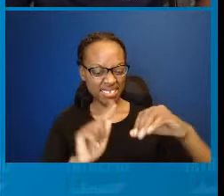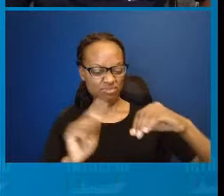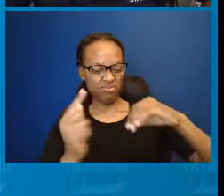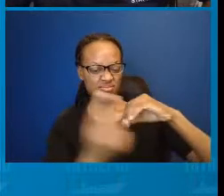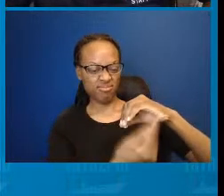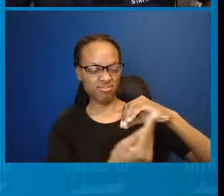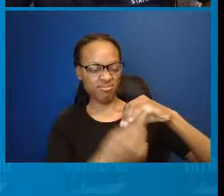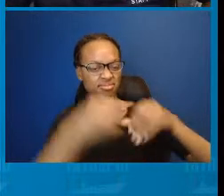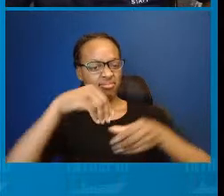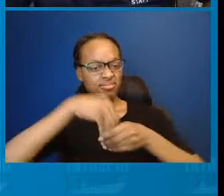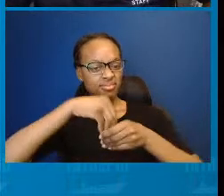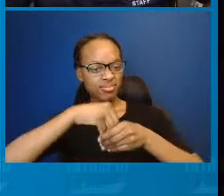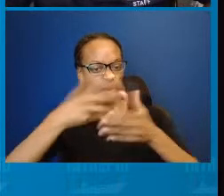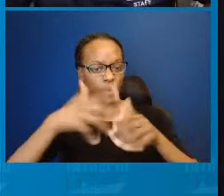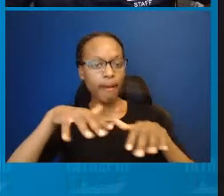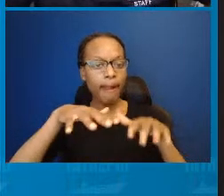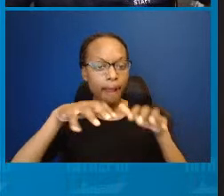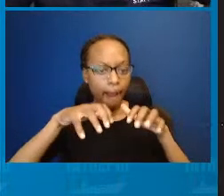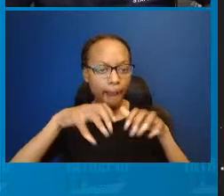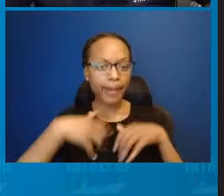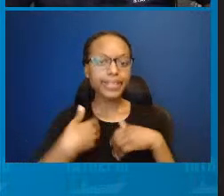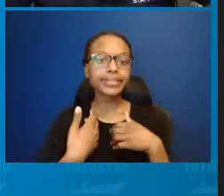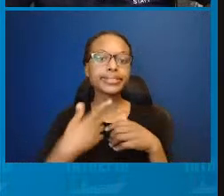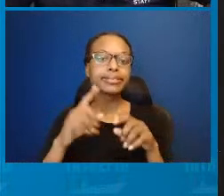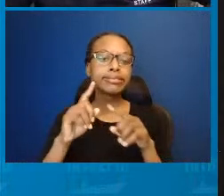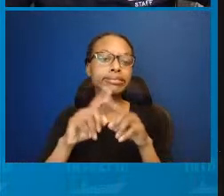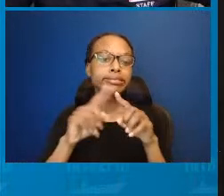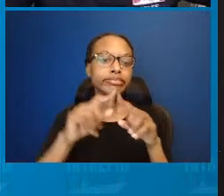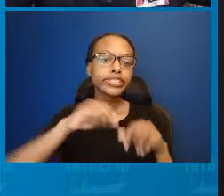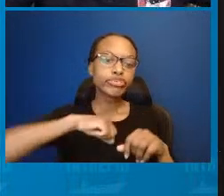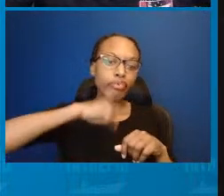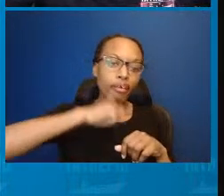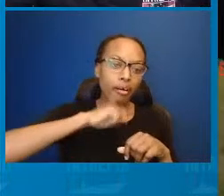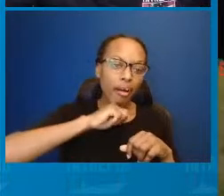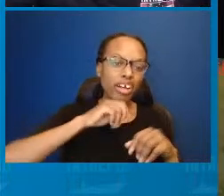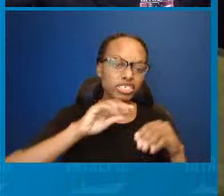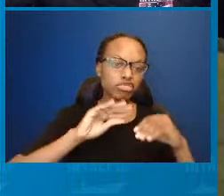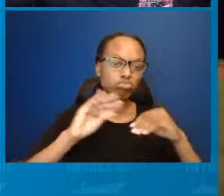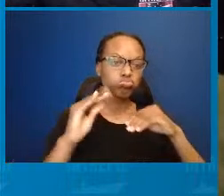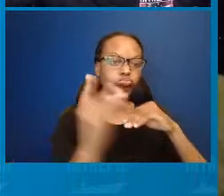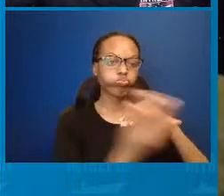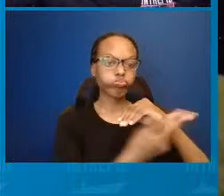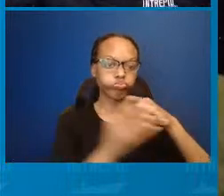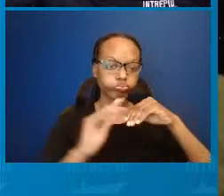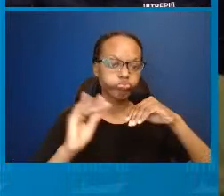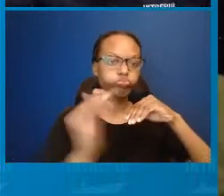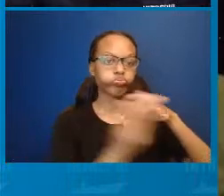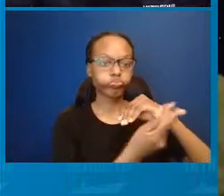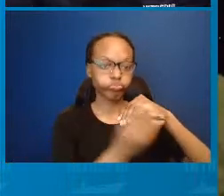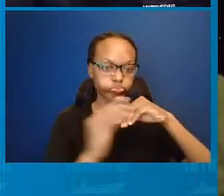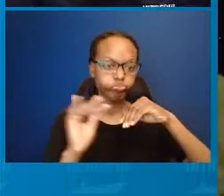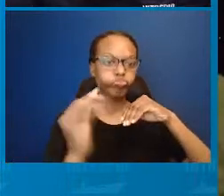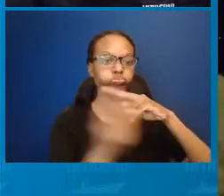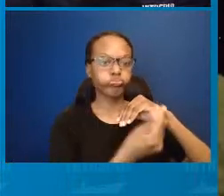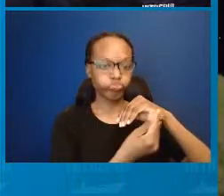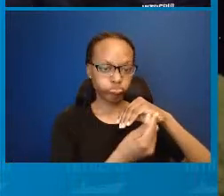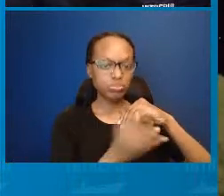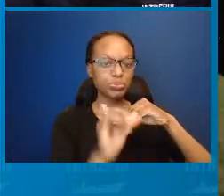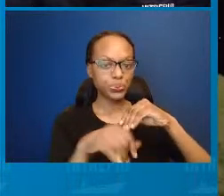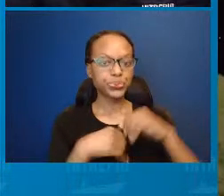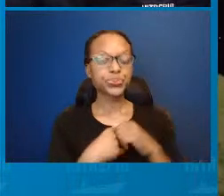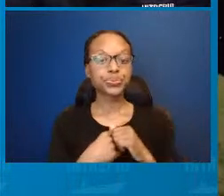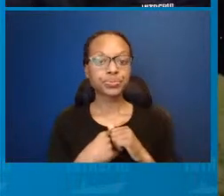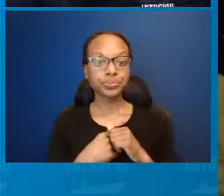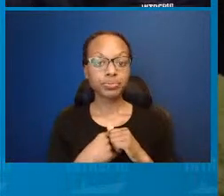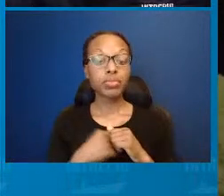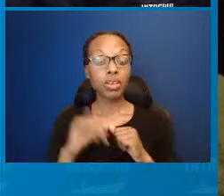But all these planets, as I said before, they wander among the stars, right? And actually, what we can do is keep those on